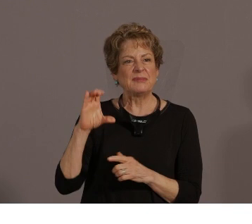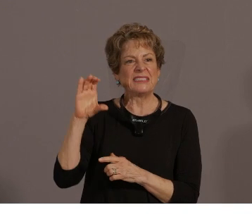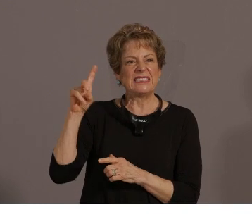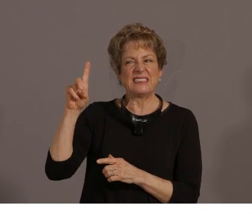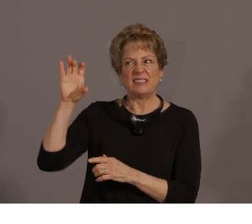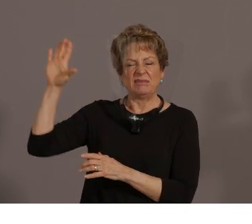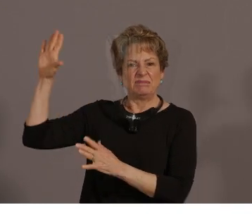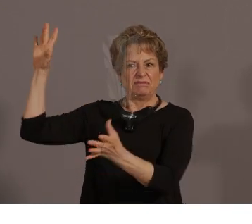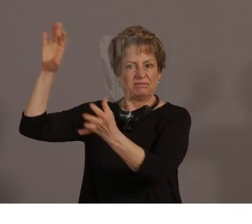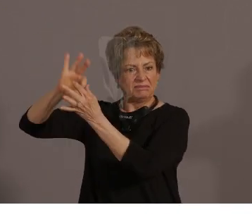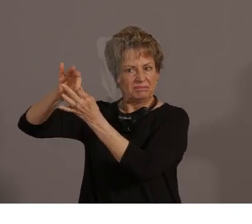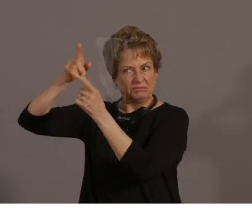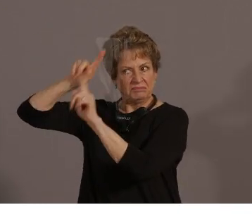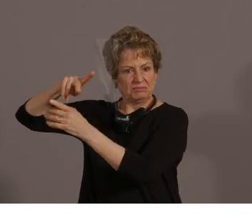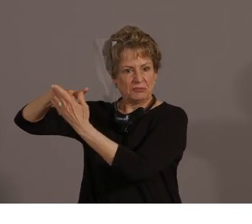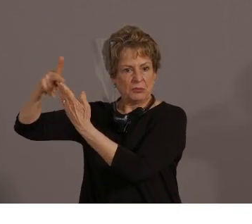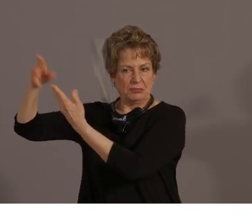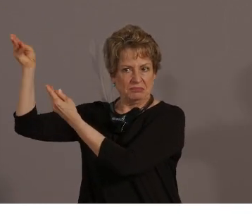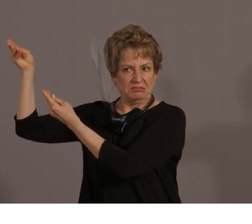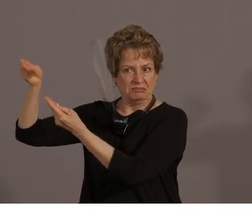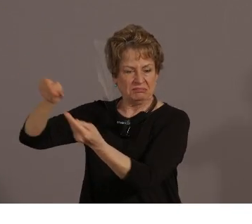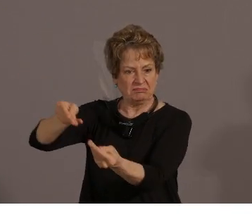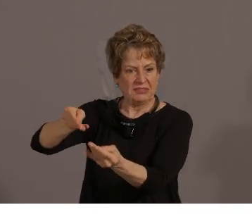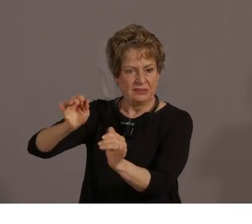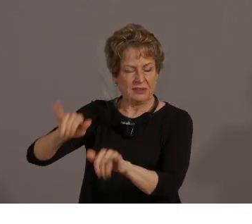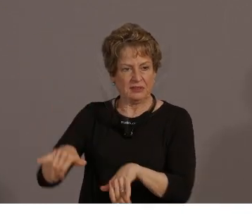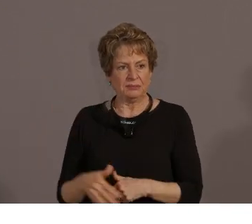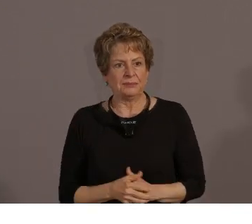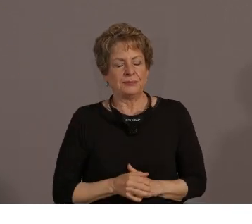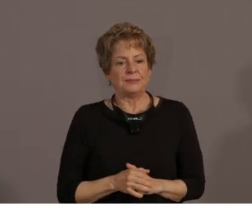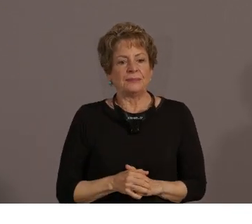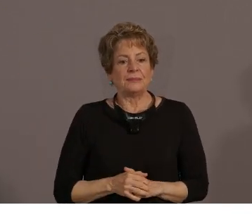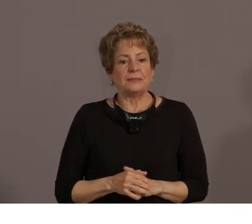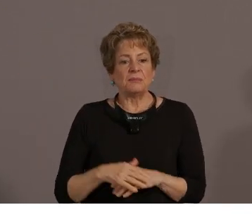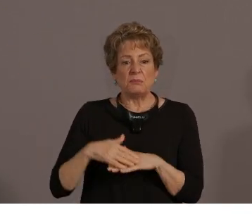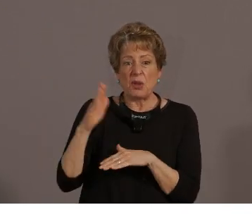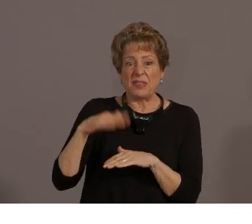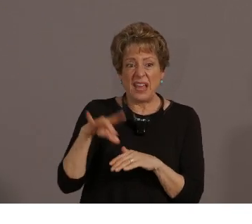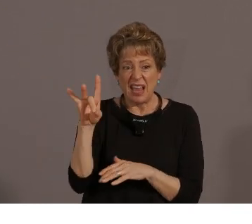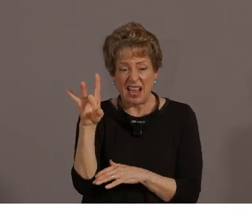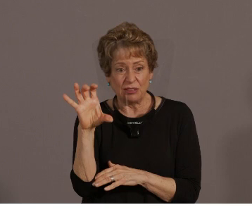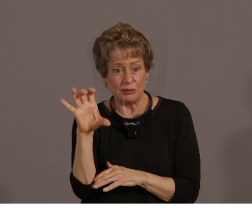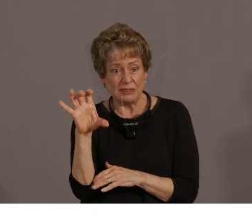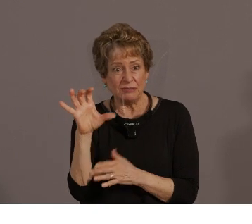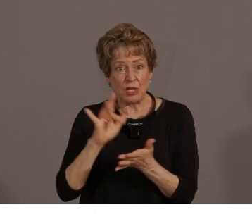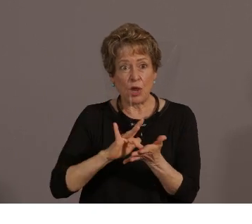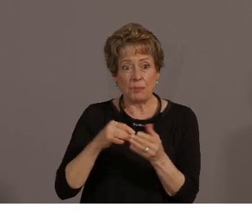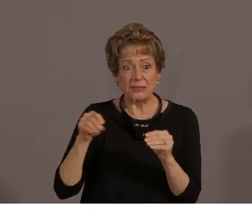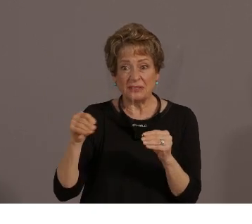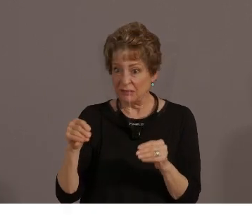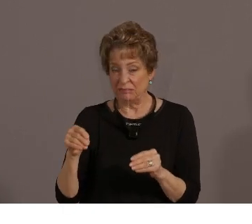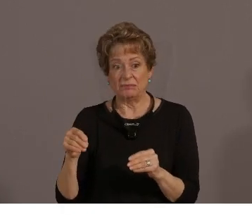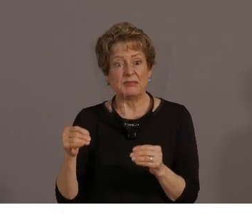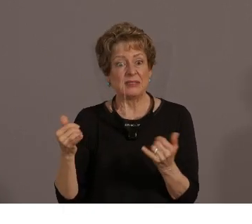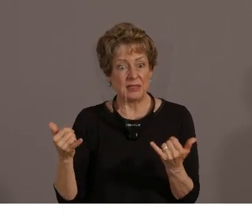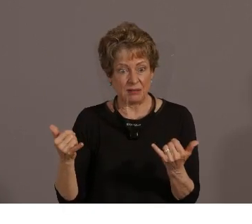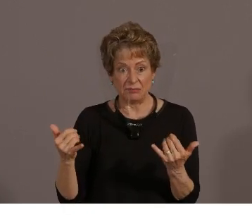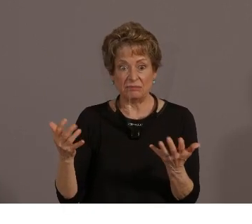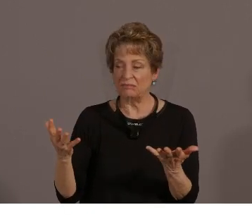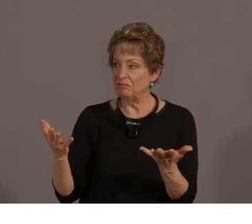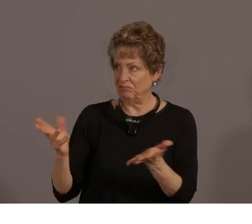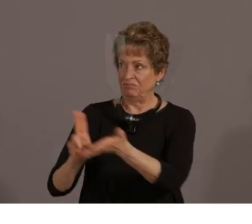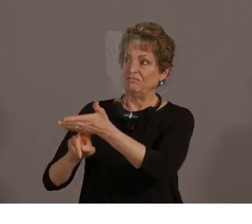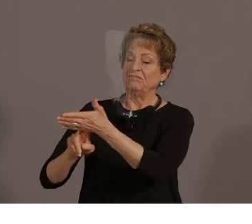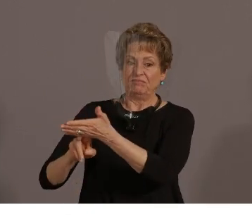Pharmacy Partnership Program. We have over 800 pharmacies throughout the state that are onboarded and eligible